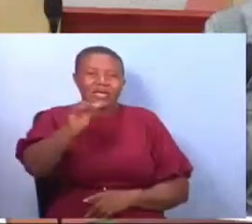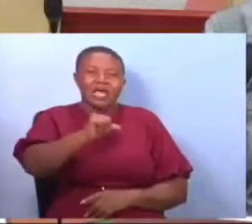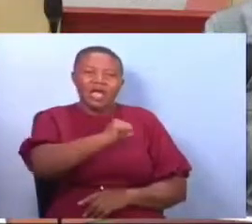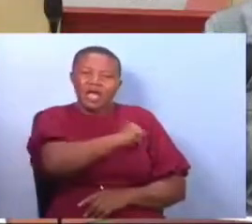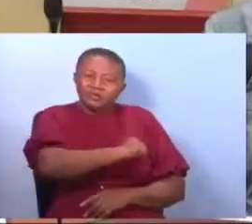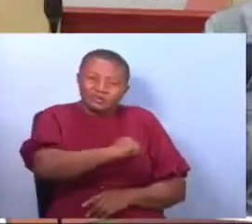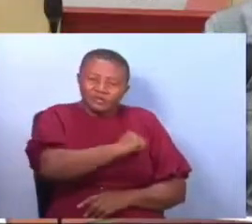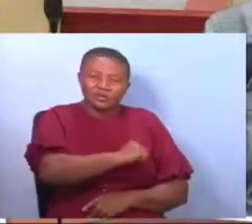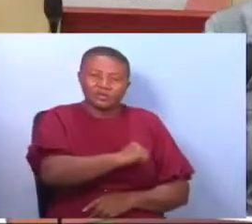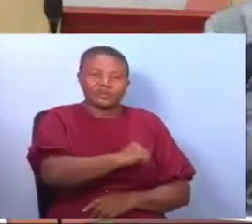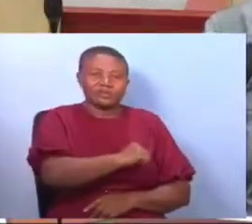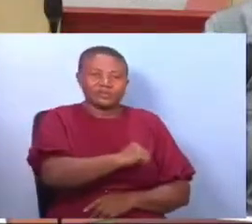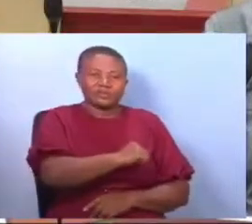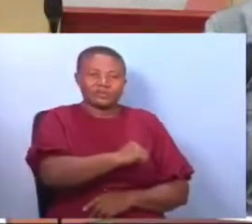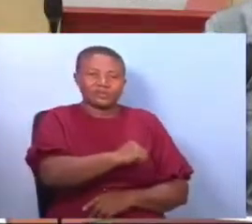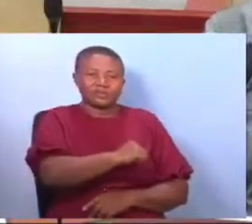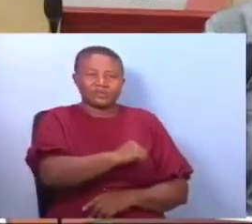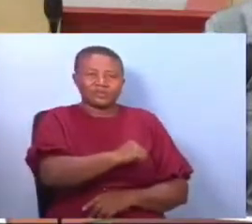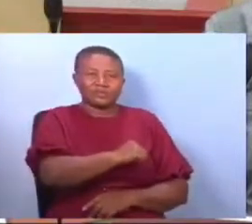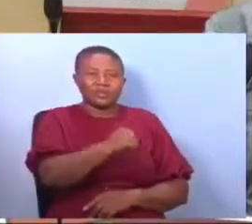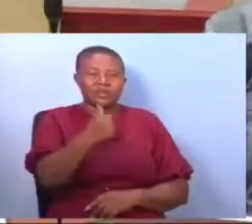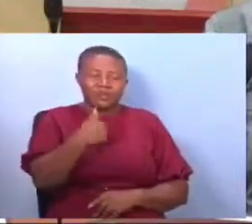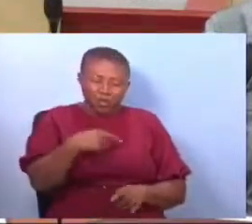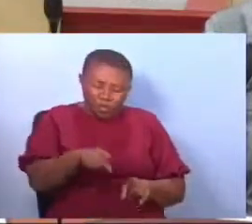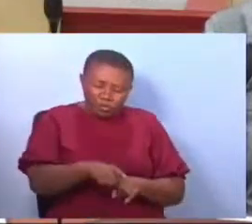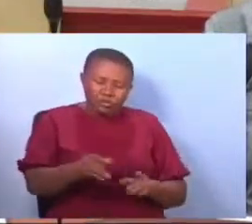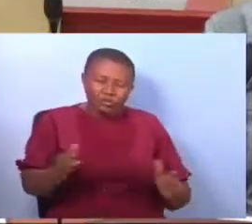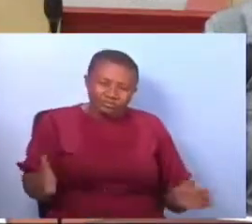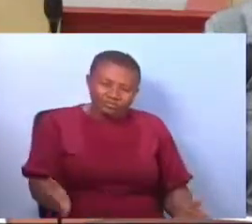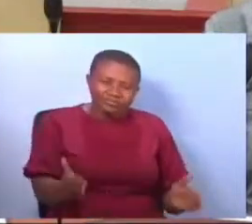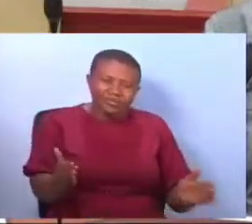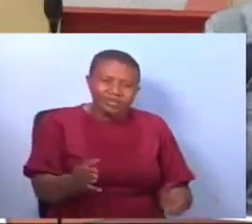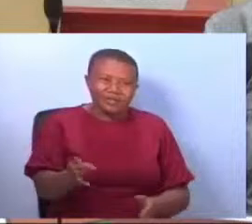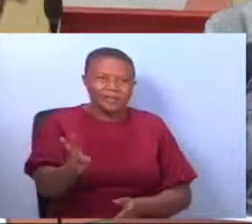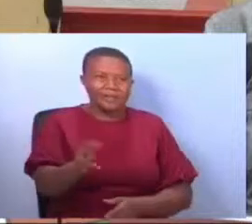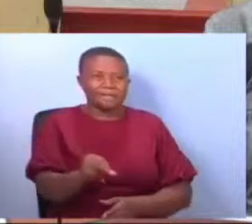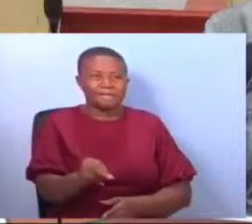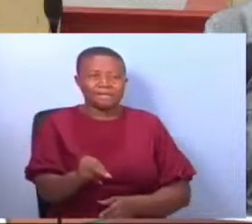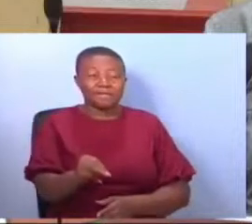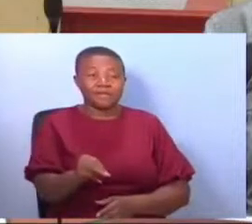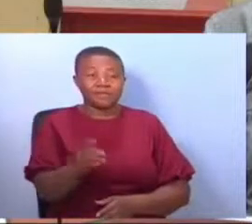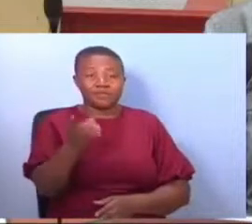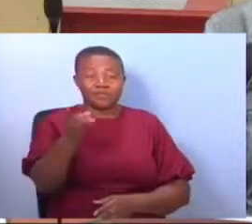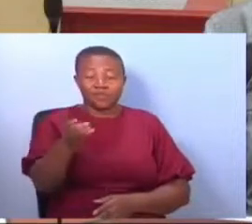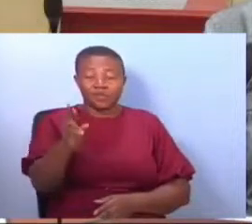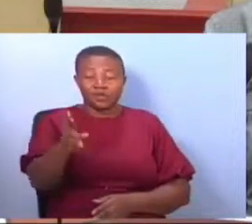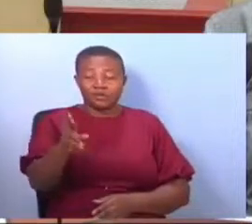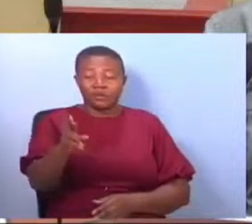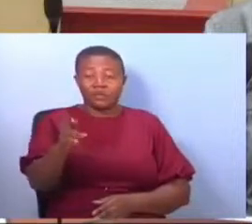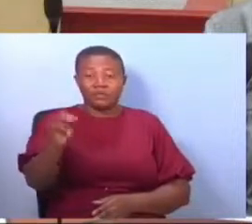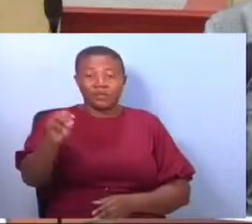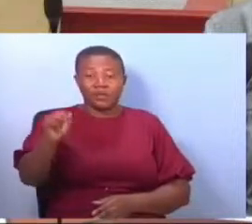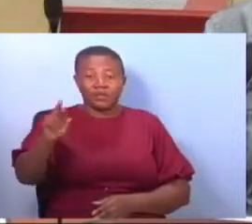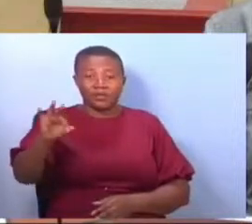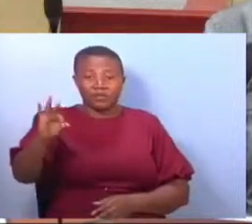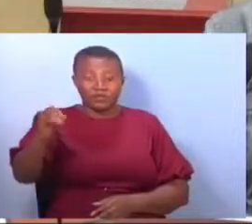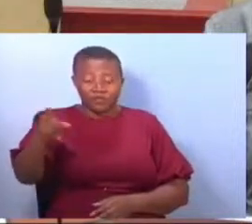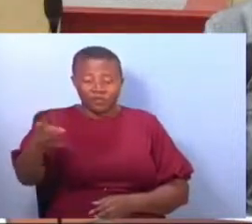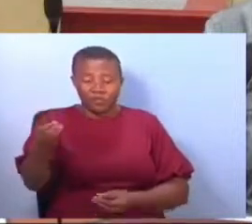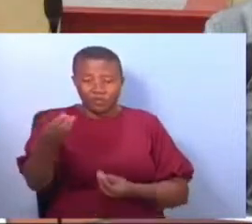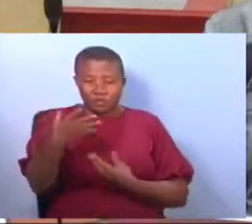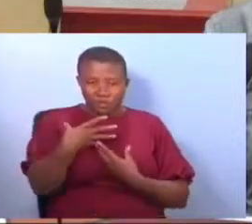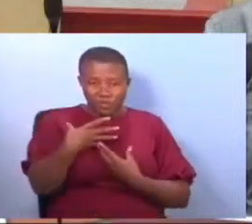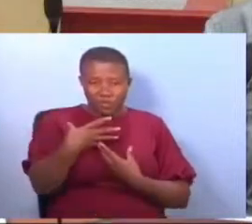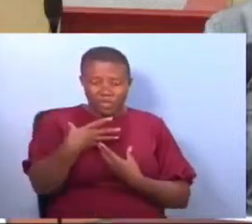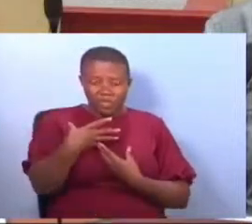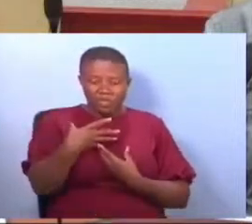as a whip. I also used to encourage him. He told me, after Parliament, I want to form